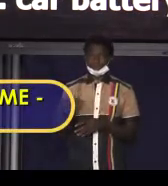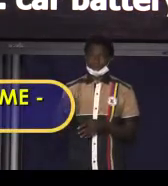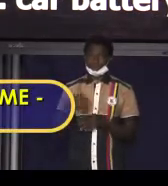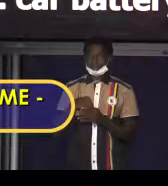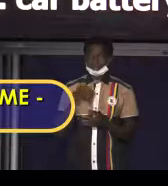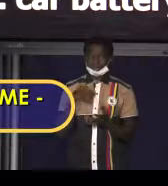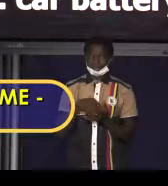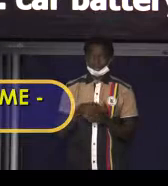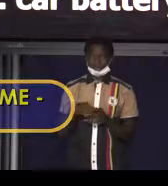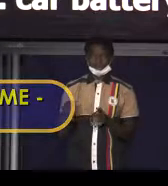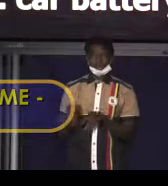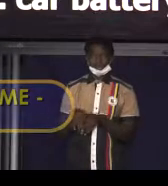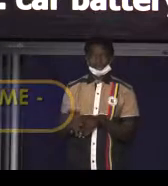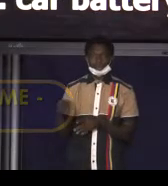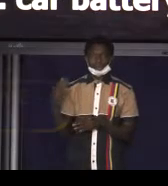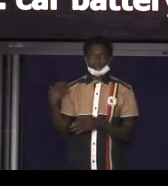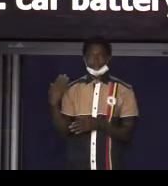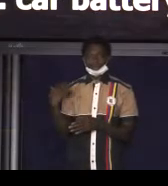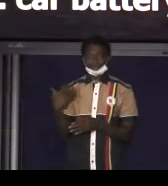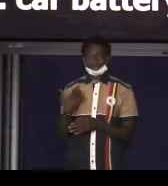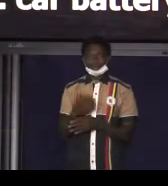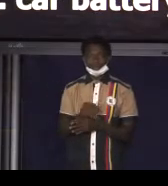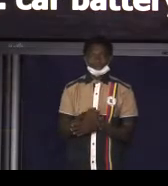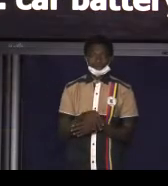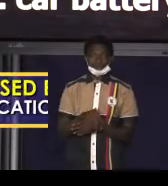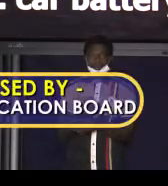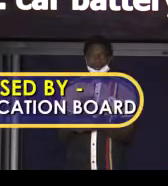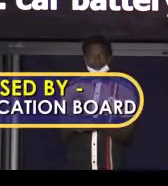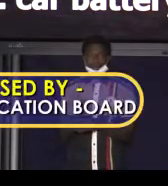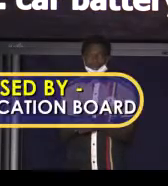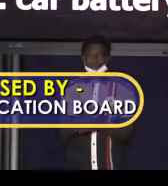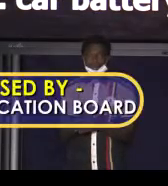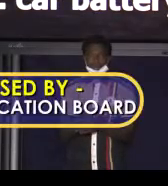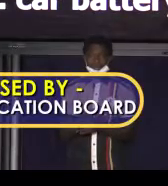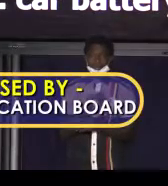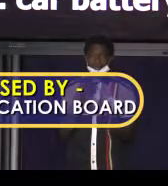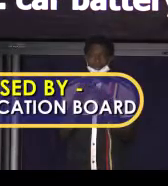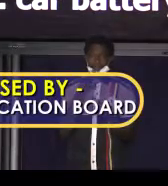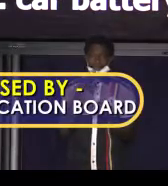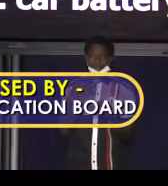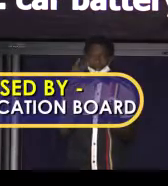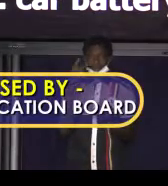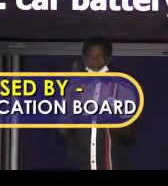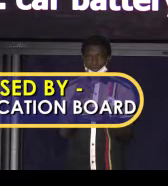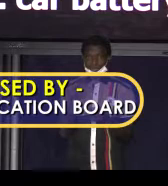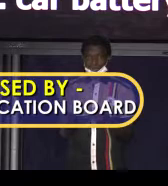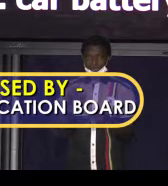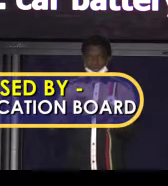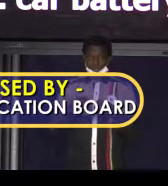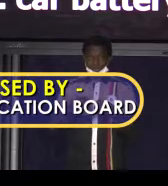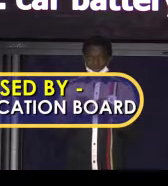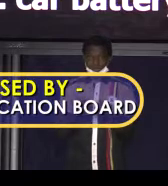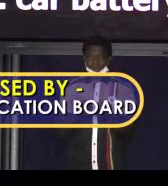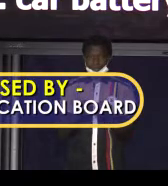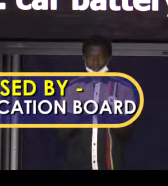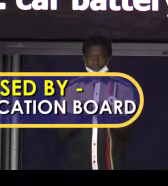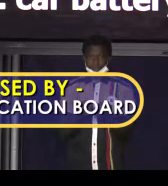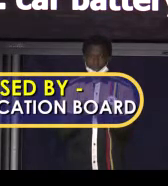in it. Like the other cell, the dry cell I showed to you, I know maybe you have seen where they try to break